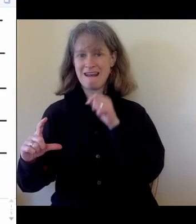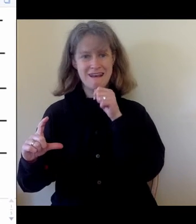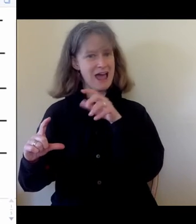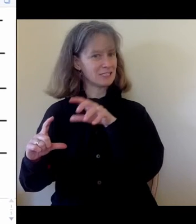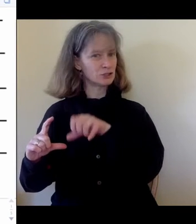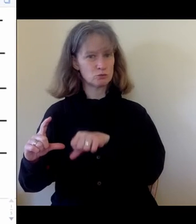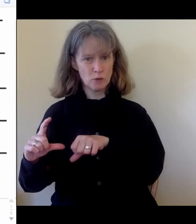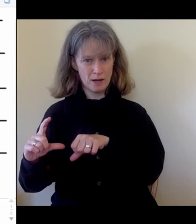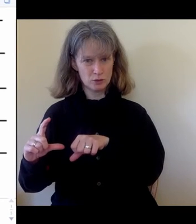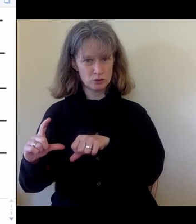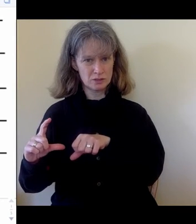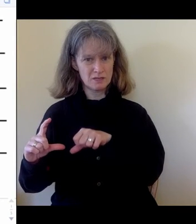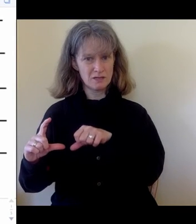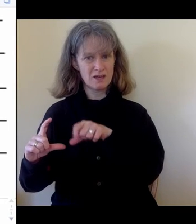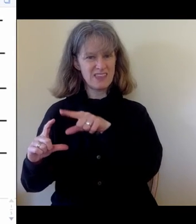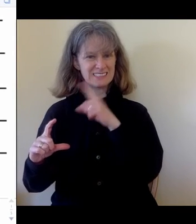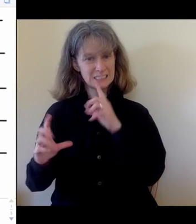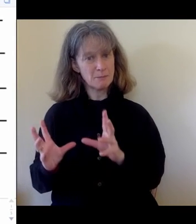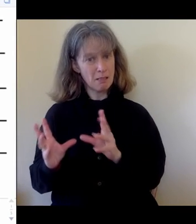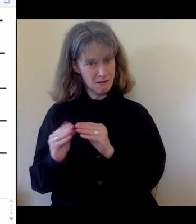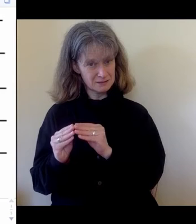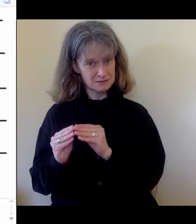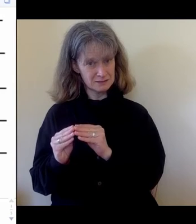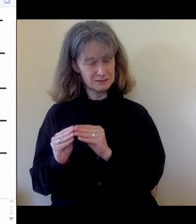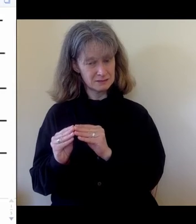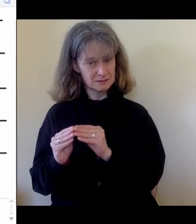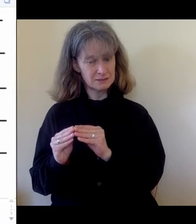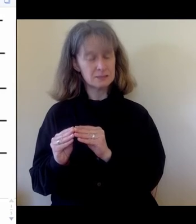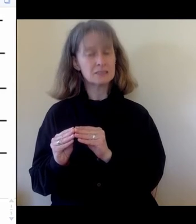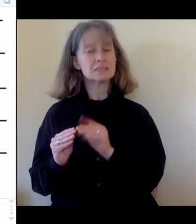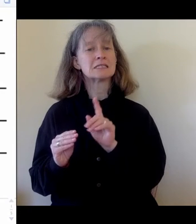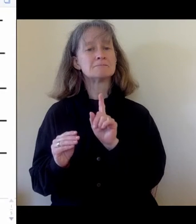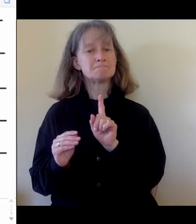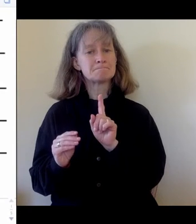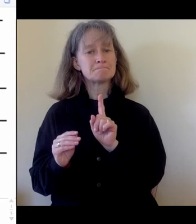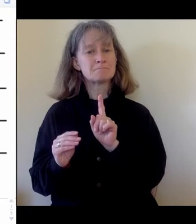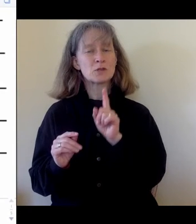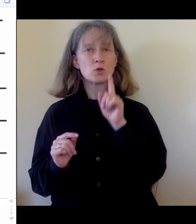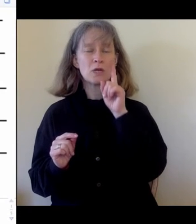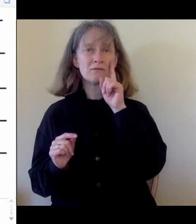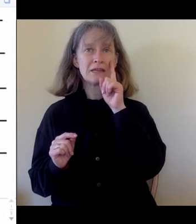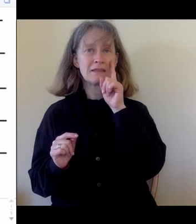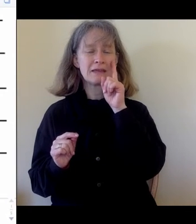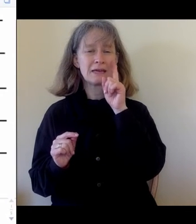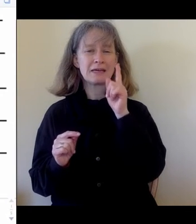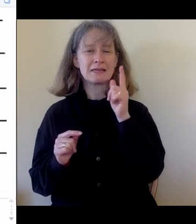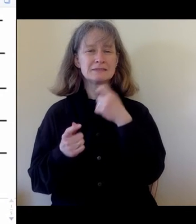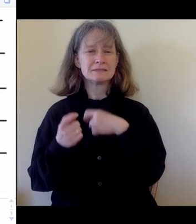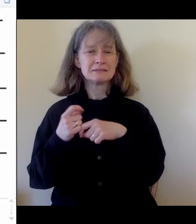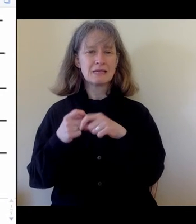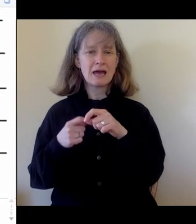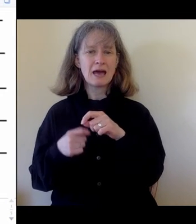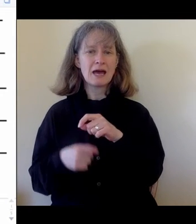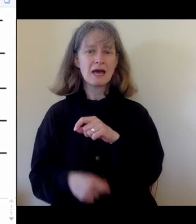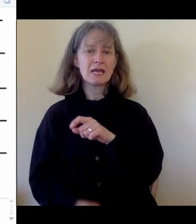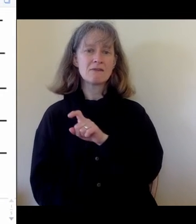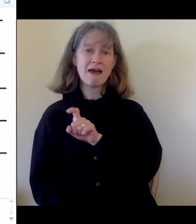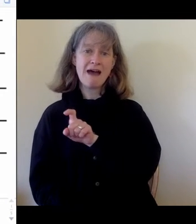sign, we have a plus sign. So we could think of that instead as